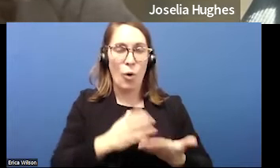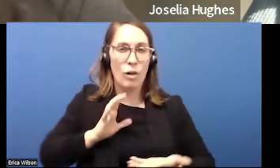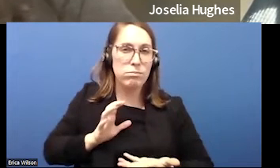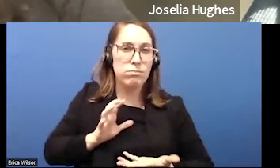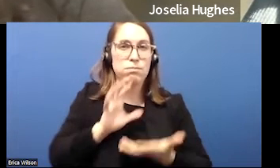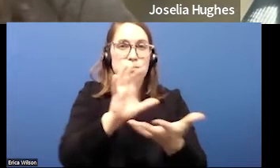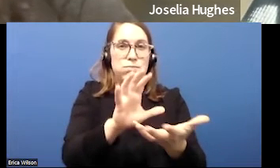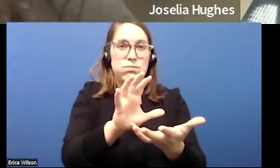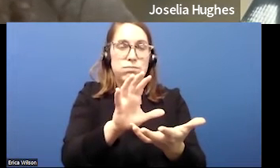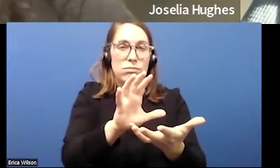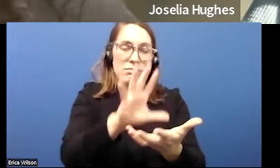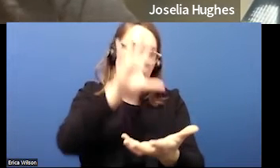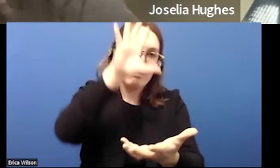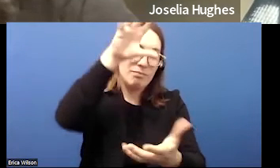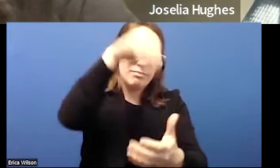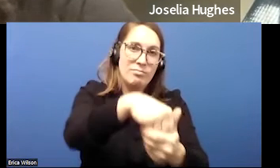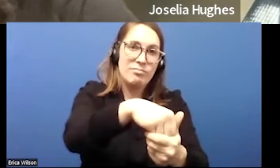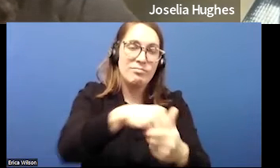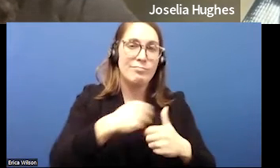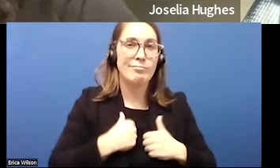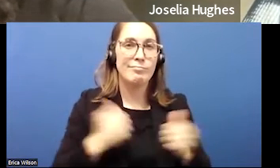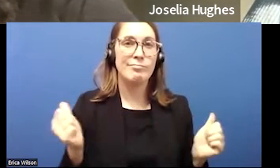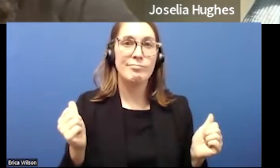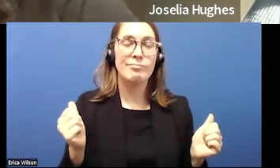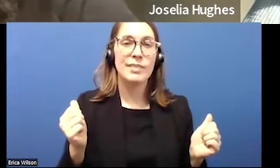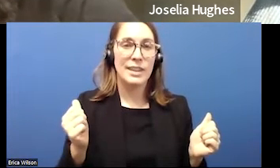into the mix, and